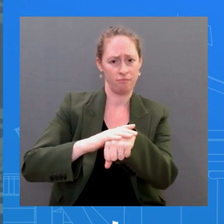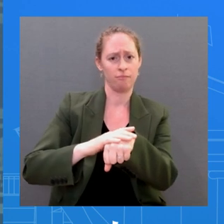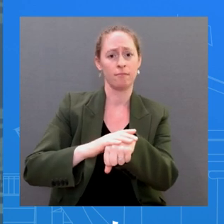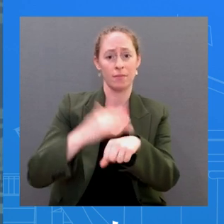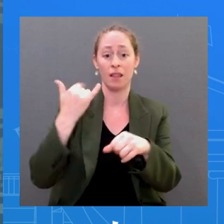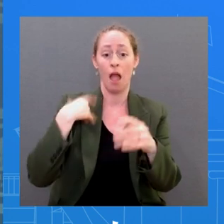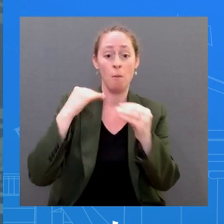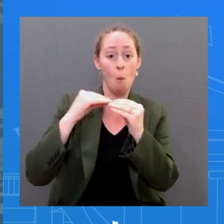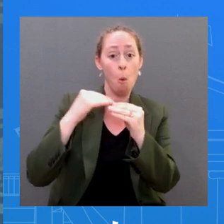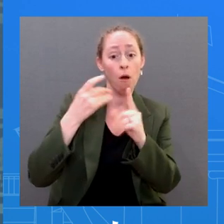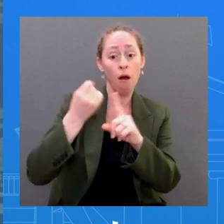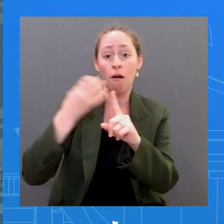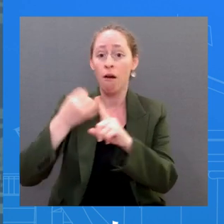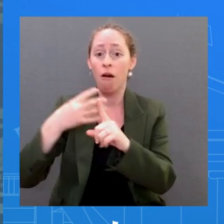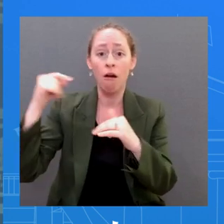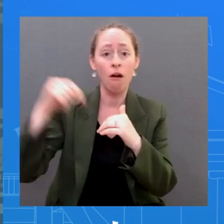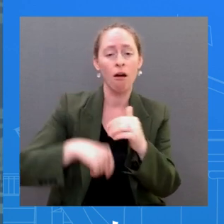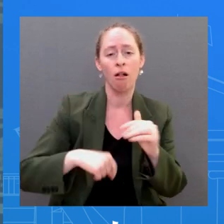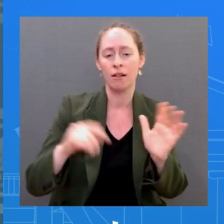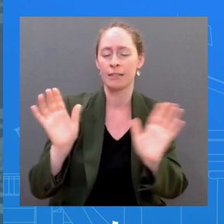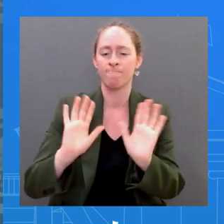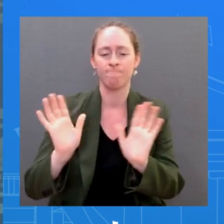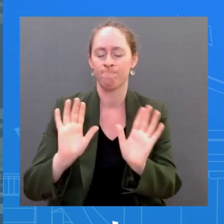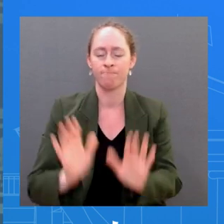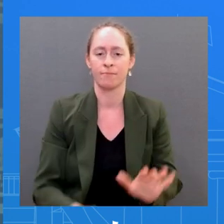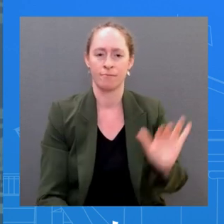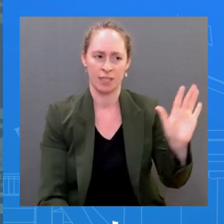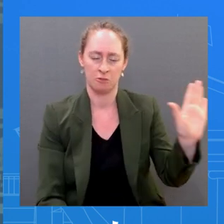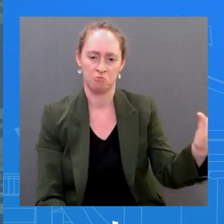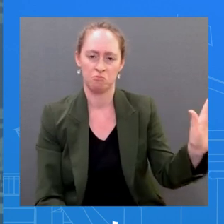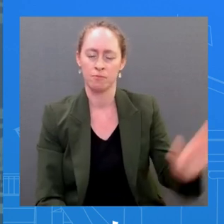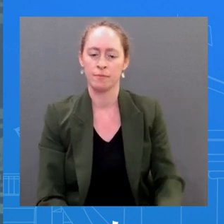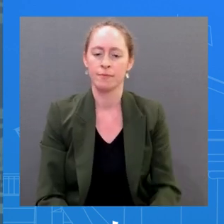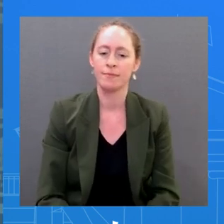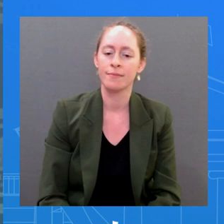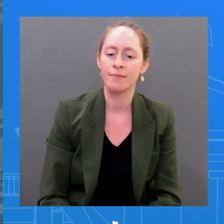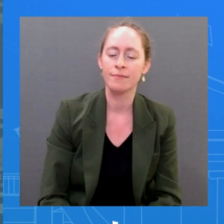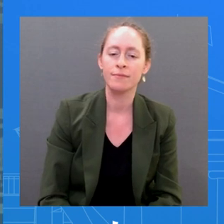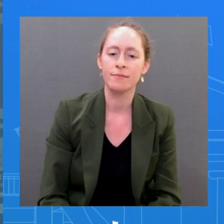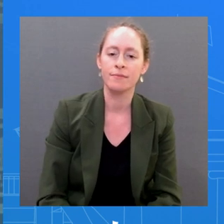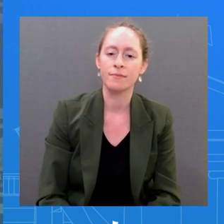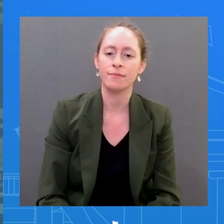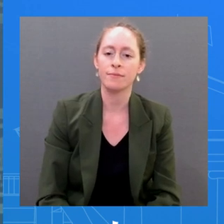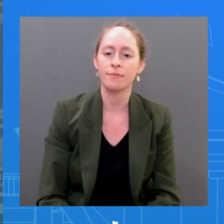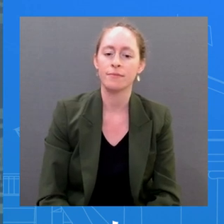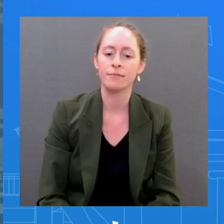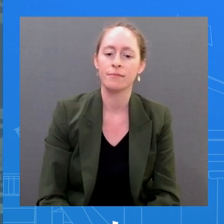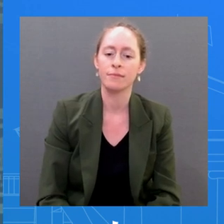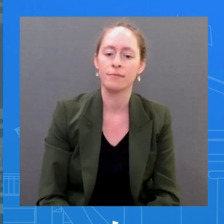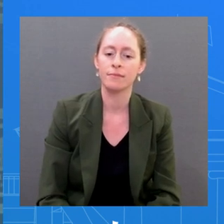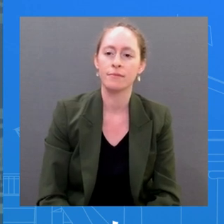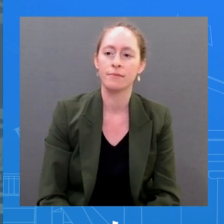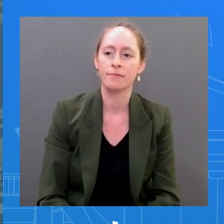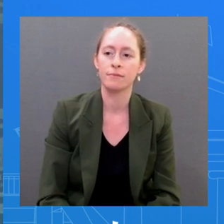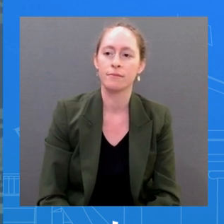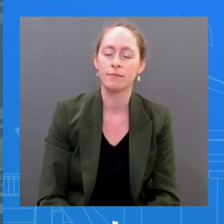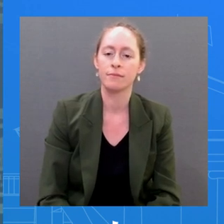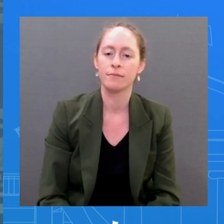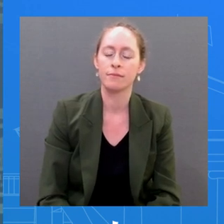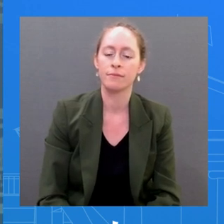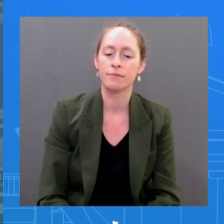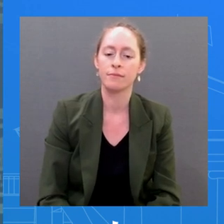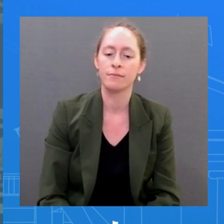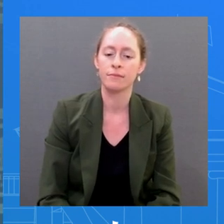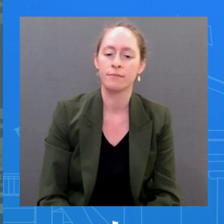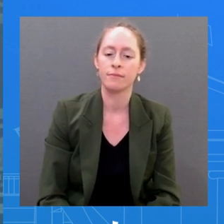the negotiators figure that out. Thanks, Karine. Two questions. First, can you commit that going